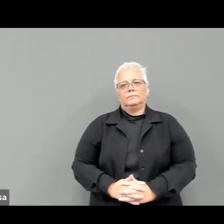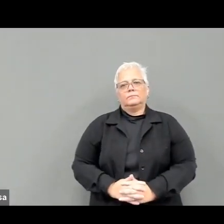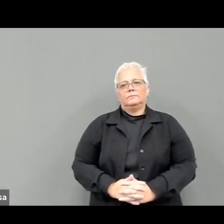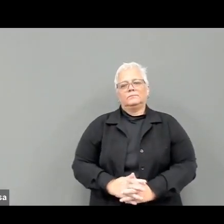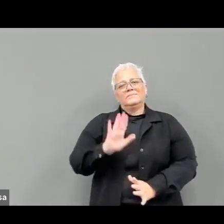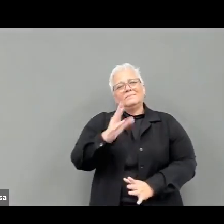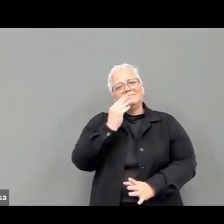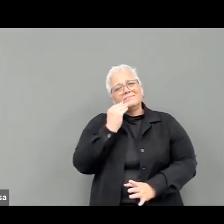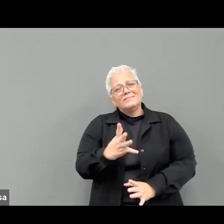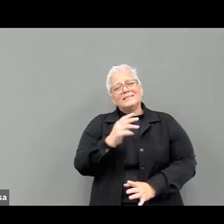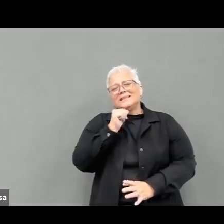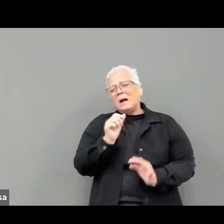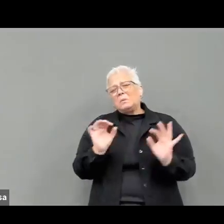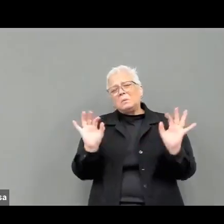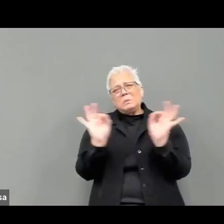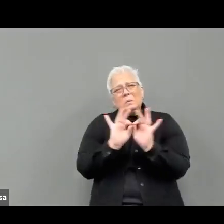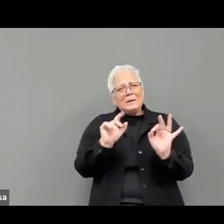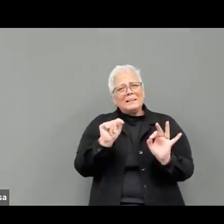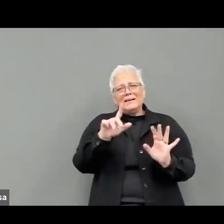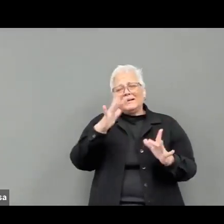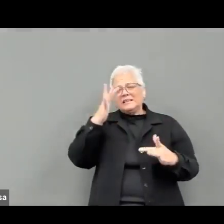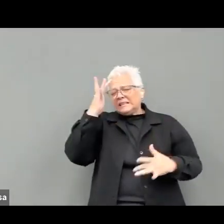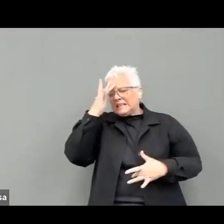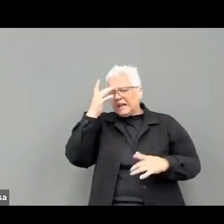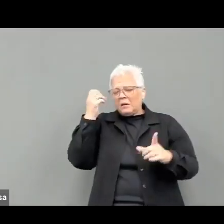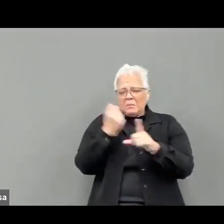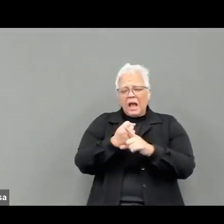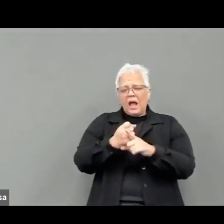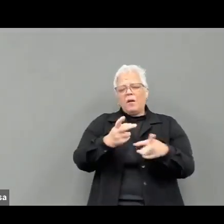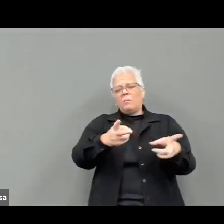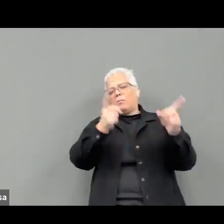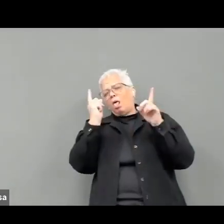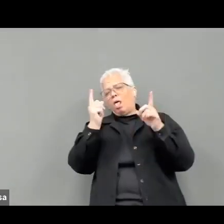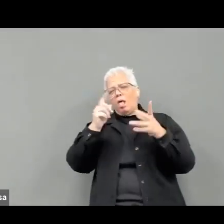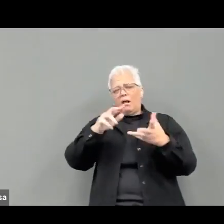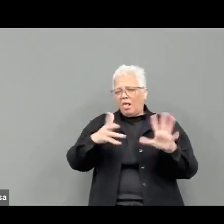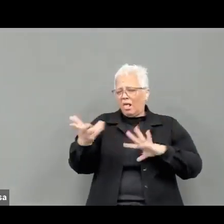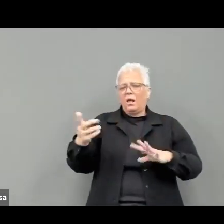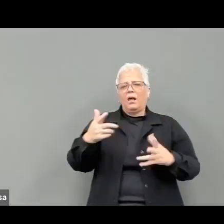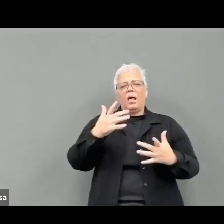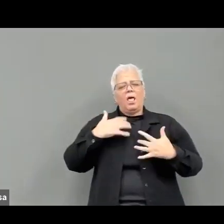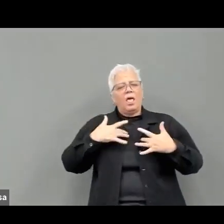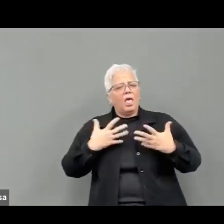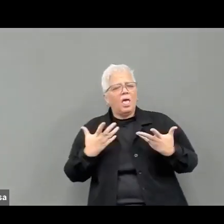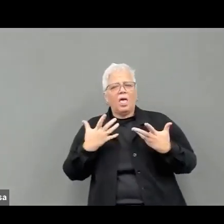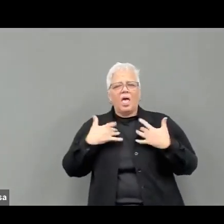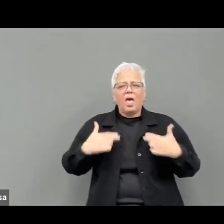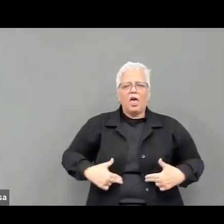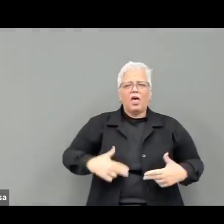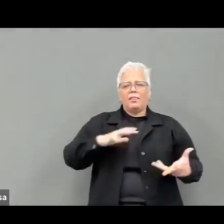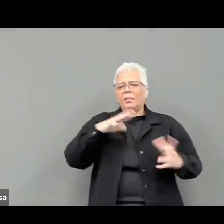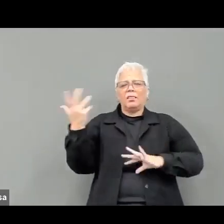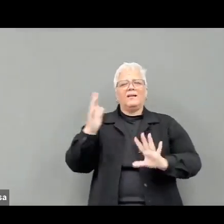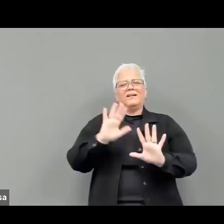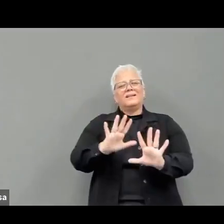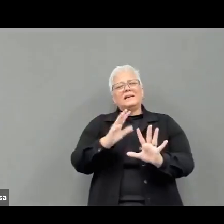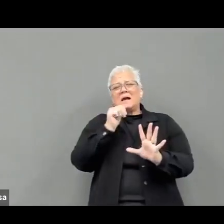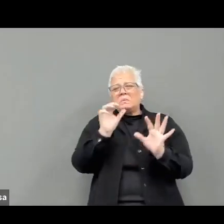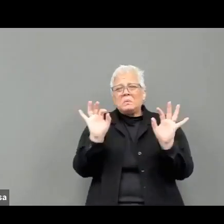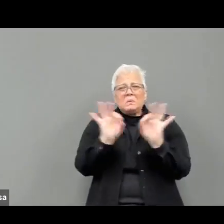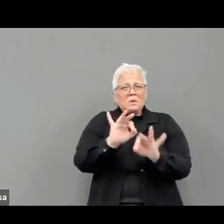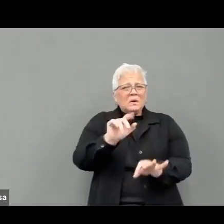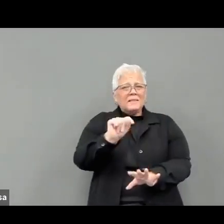So let's keep it at home, as Dr. Dart mentioned, and everybody enjoy a great game on Sunday. When it